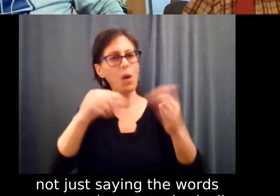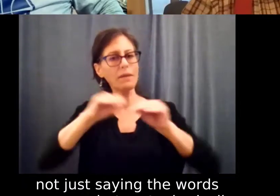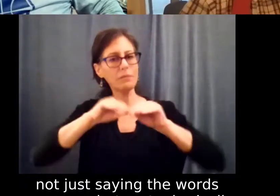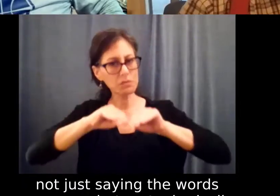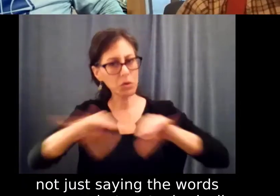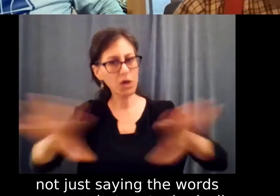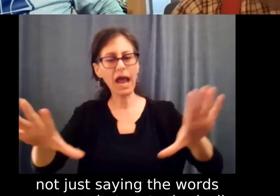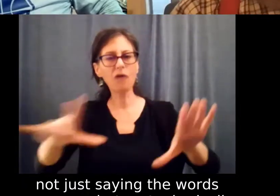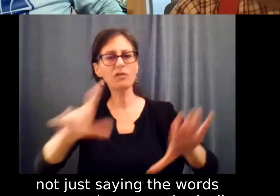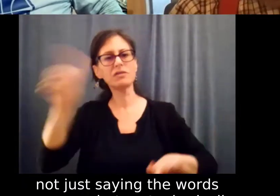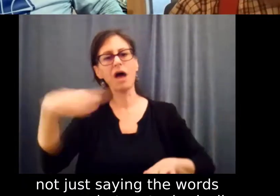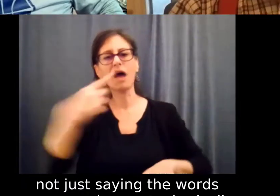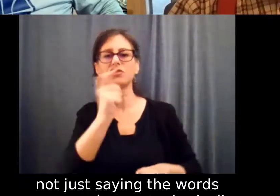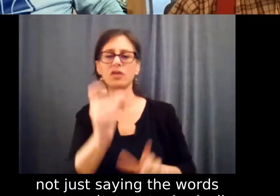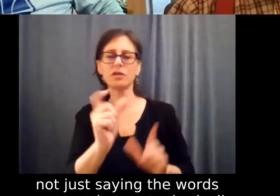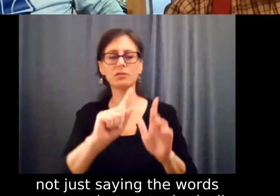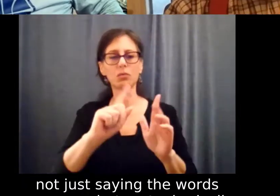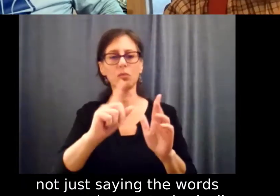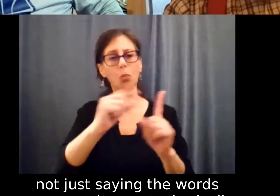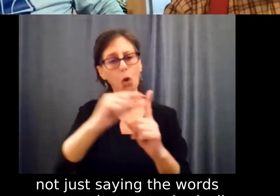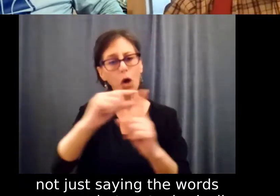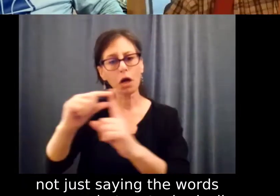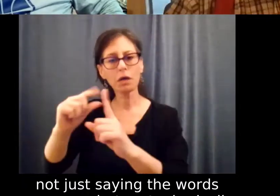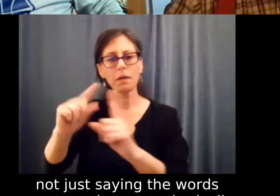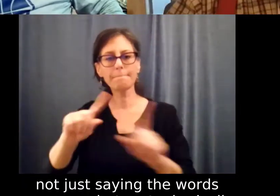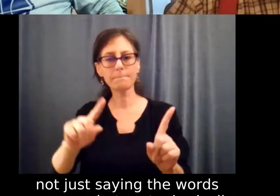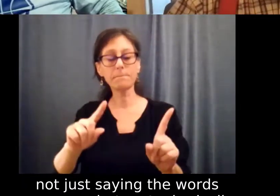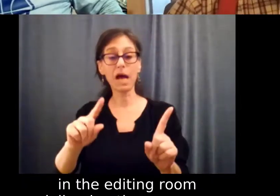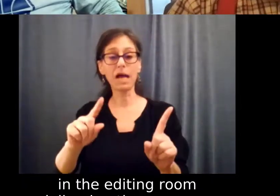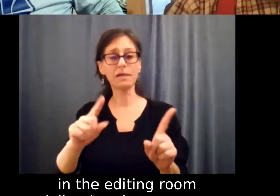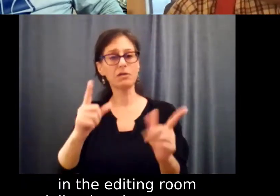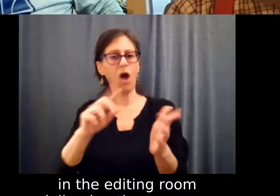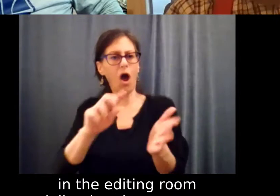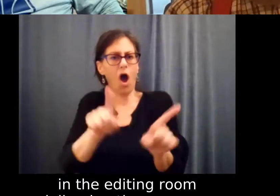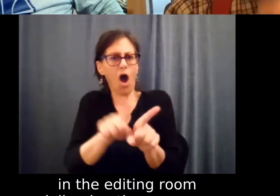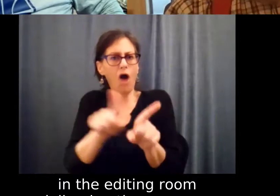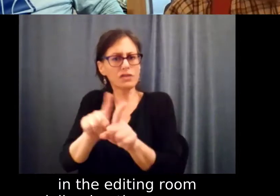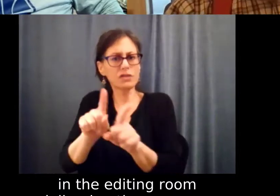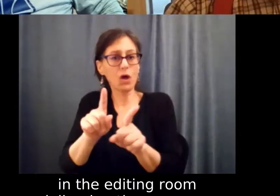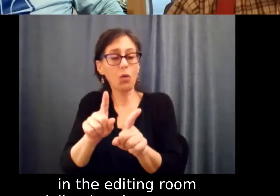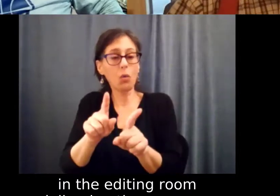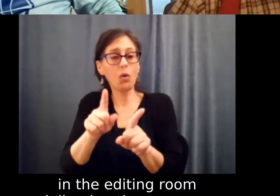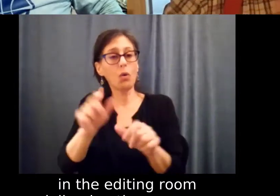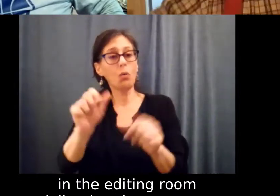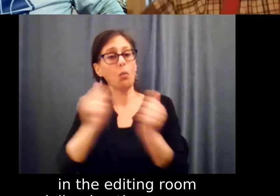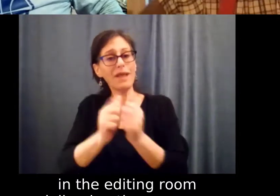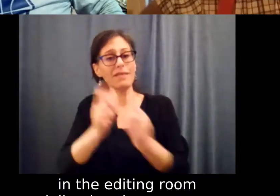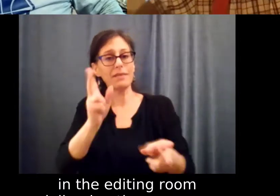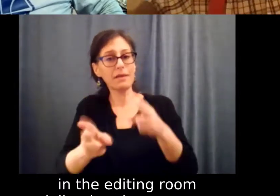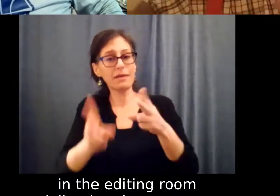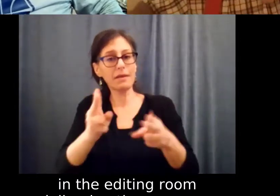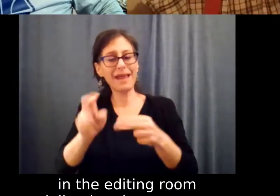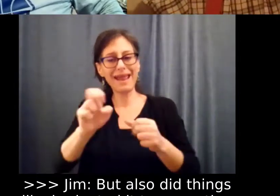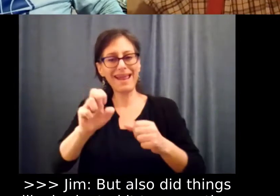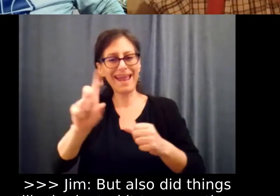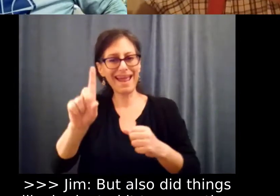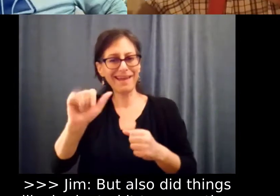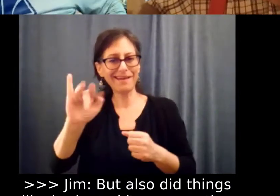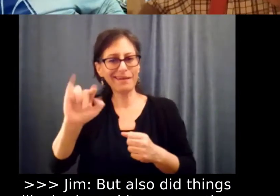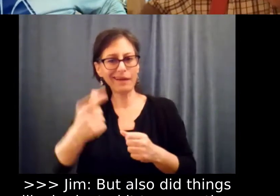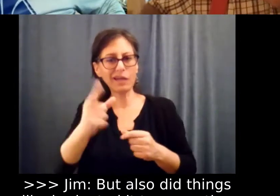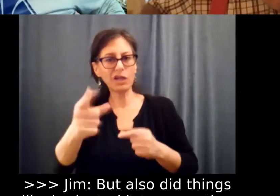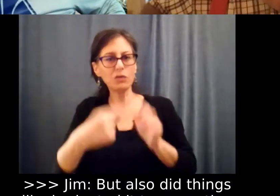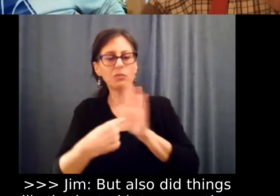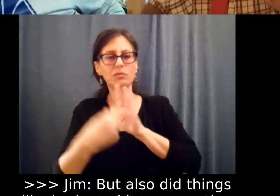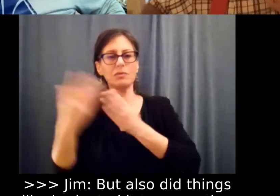not just saying the words, obviously saying the words on screen, but, metaphorically in the editing room, delivering the message. Yeah, but